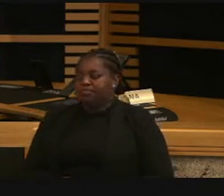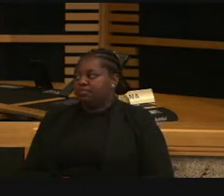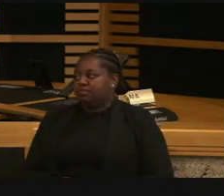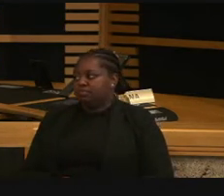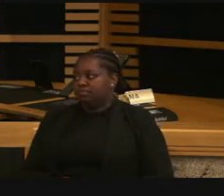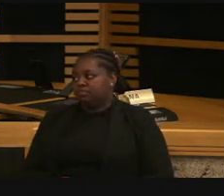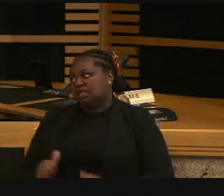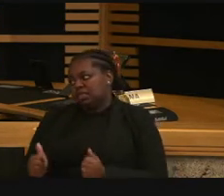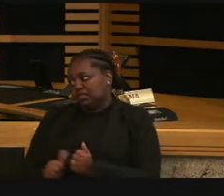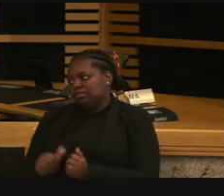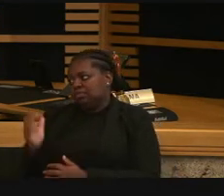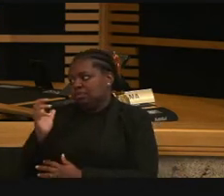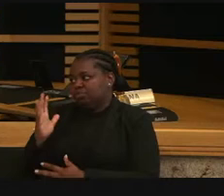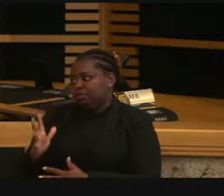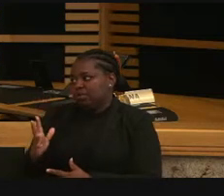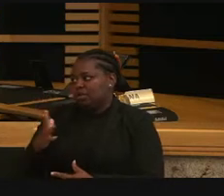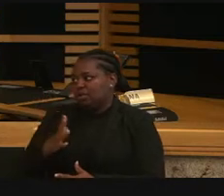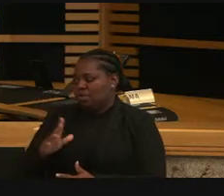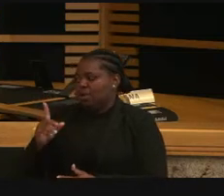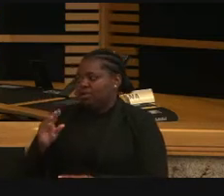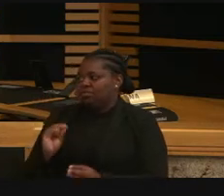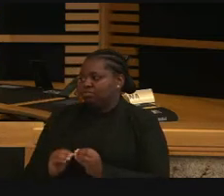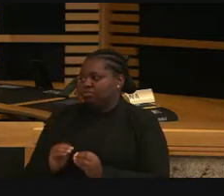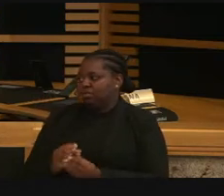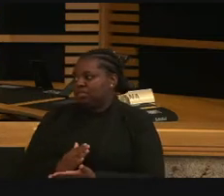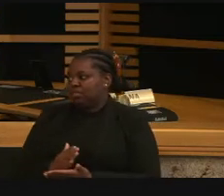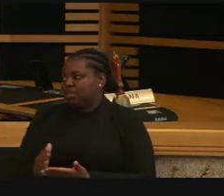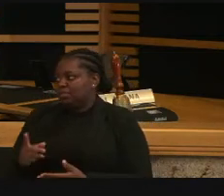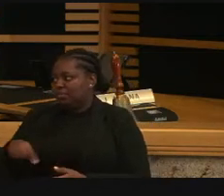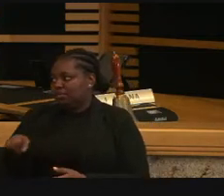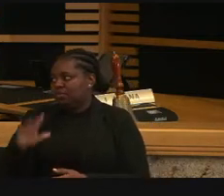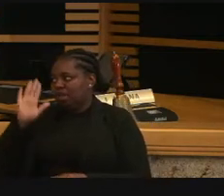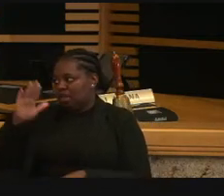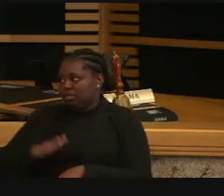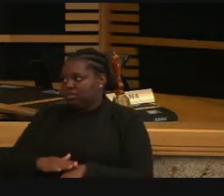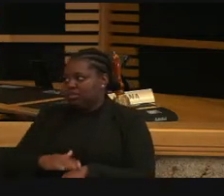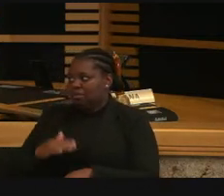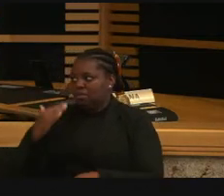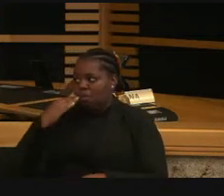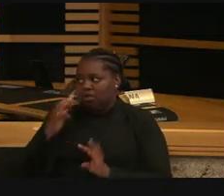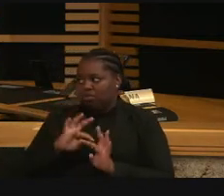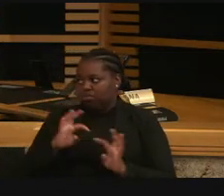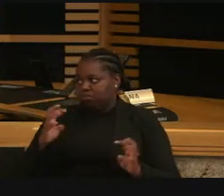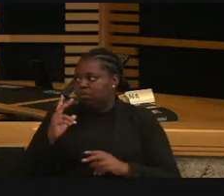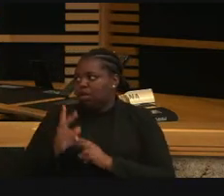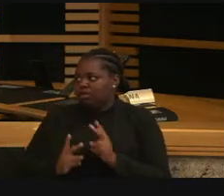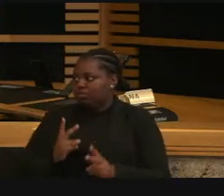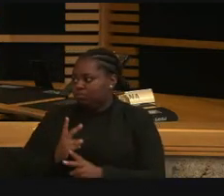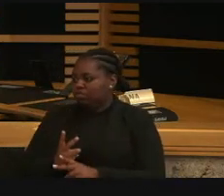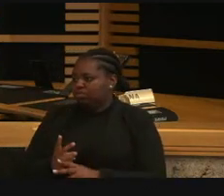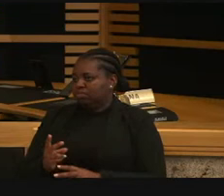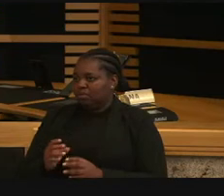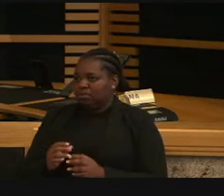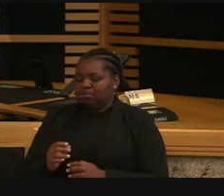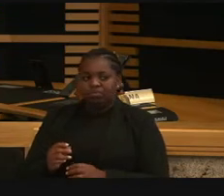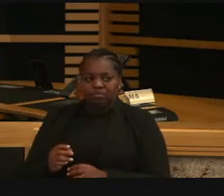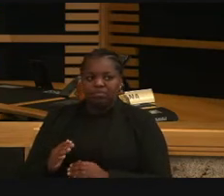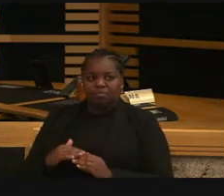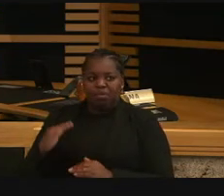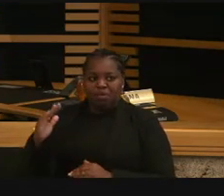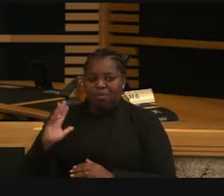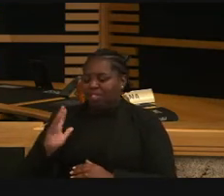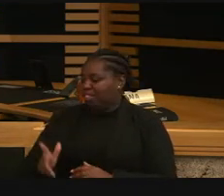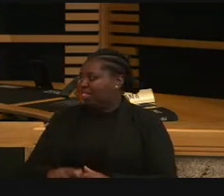Deputy Speaker, I just wanted to correct some of those, but next time kabe phelelapha, I'm going to dwell much. Can't give him any chance.